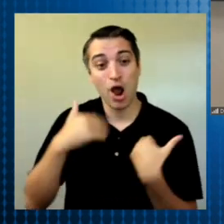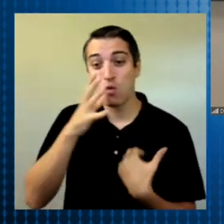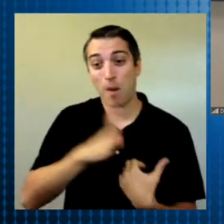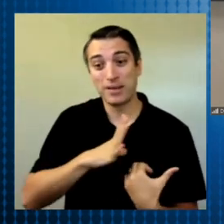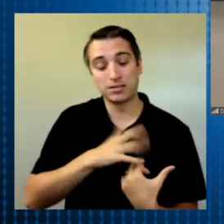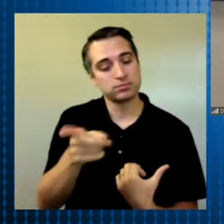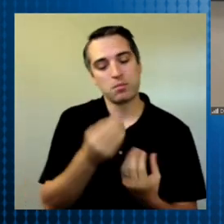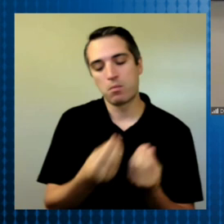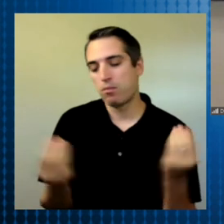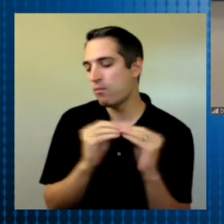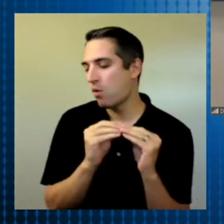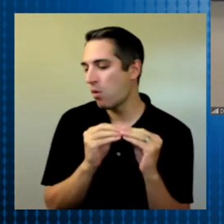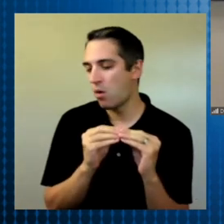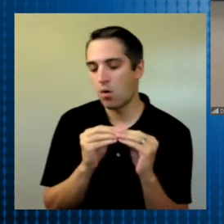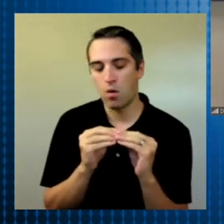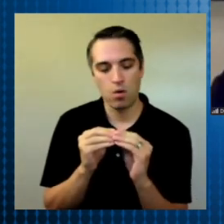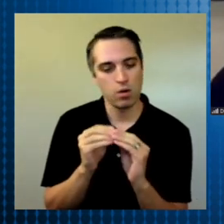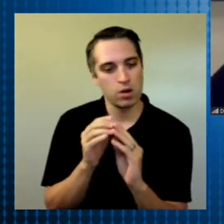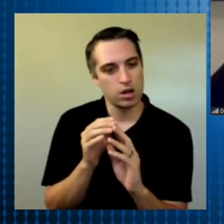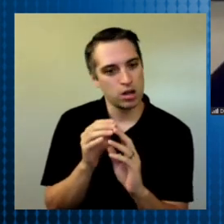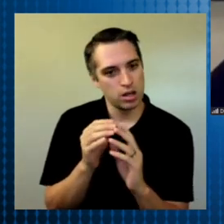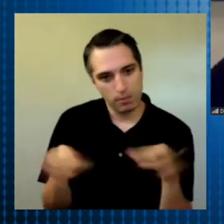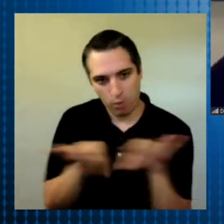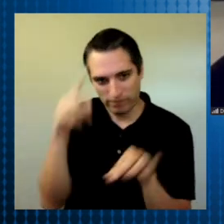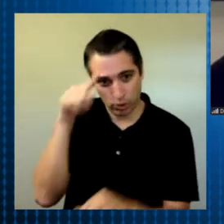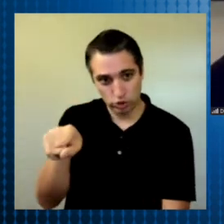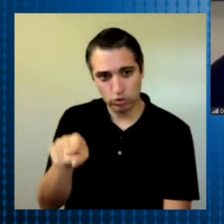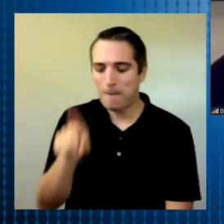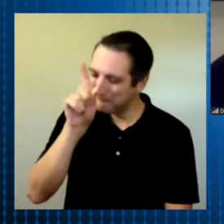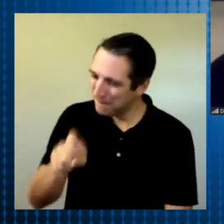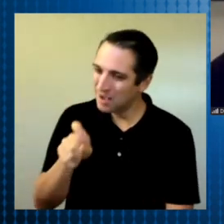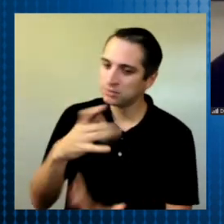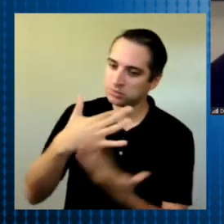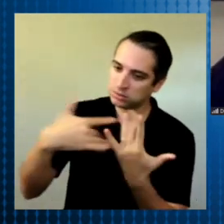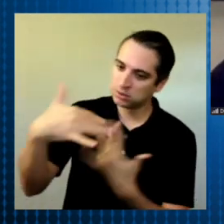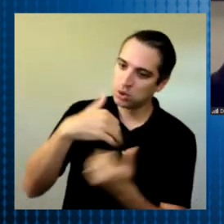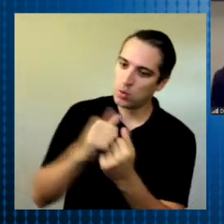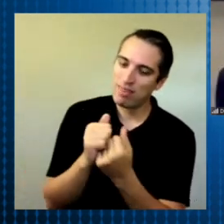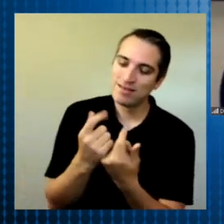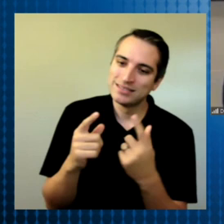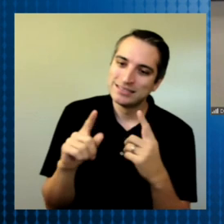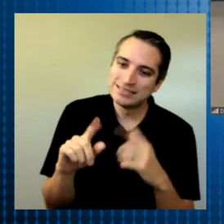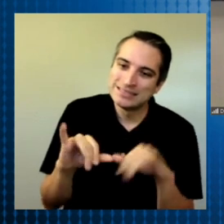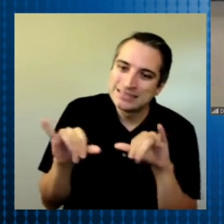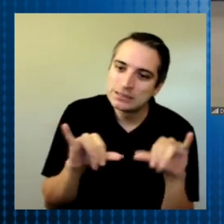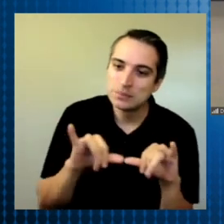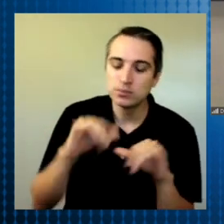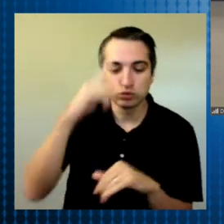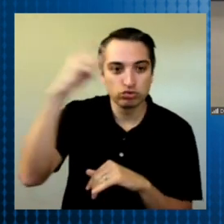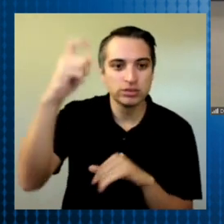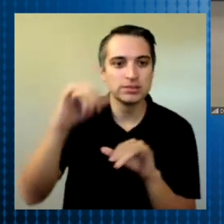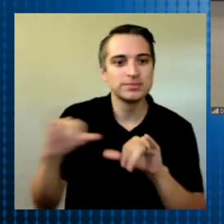because you got to hang with people that have a similar dream and similar aspirations. You